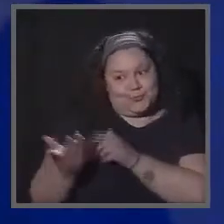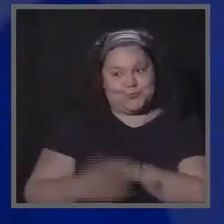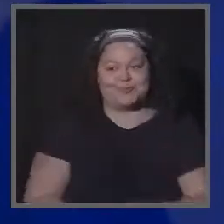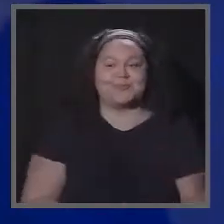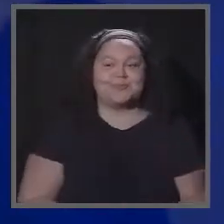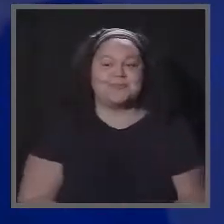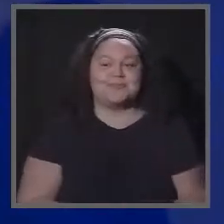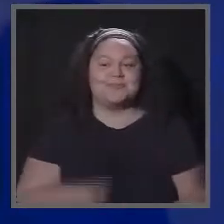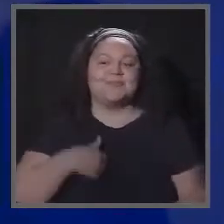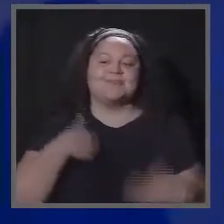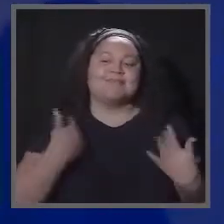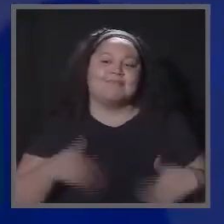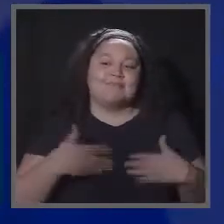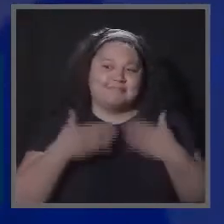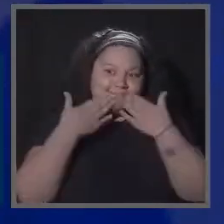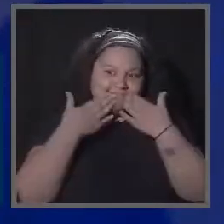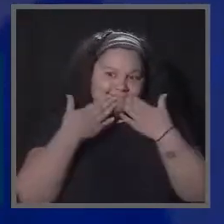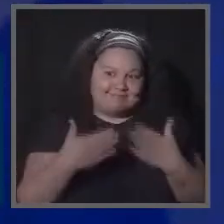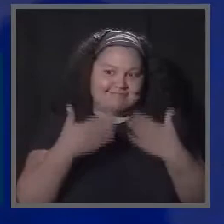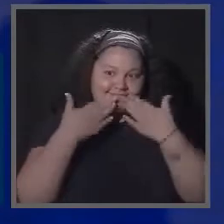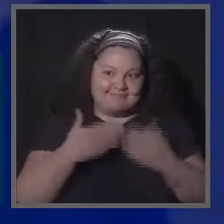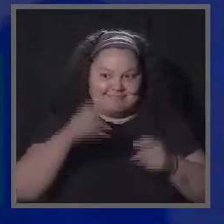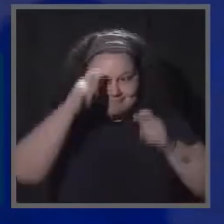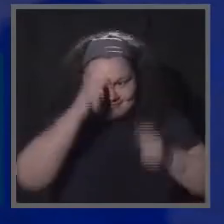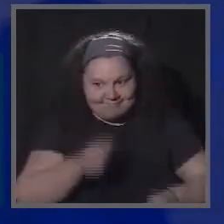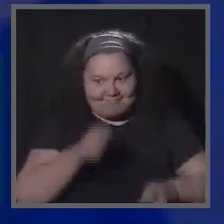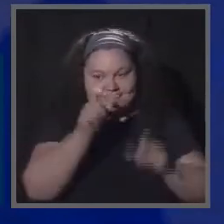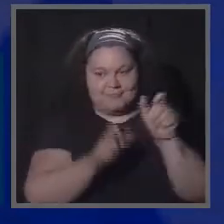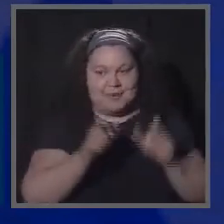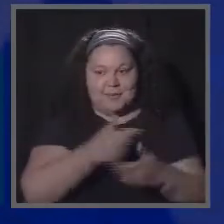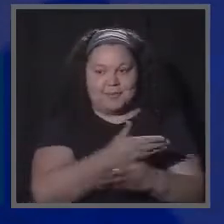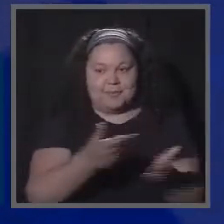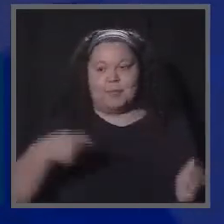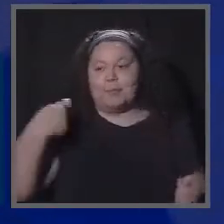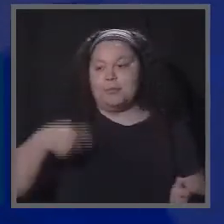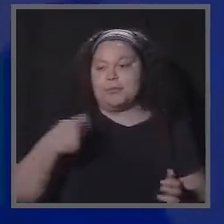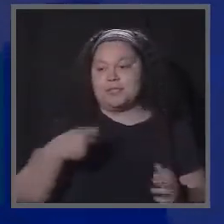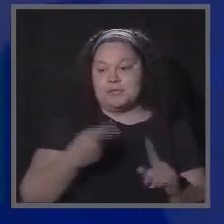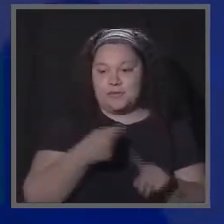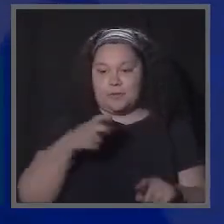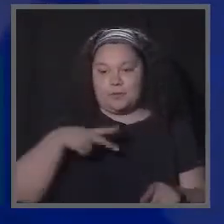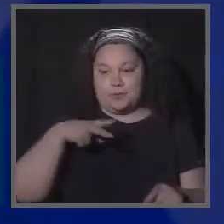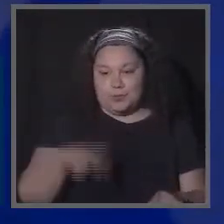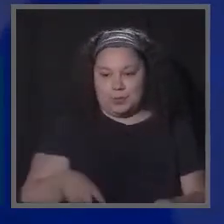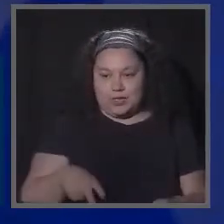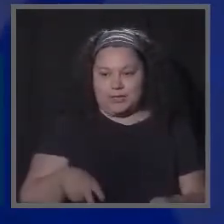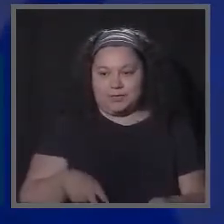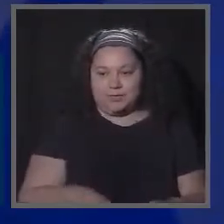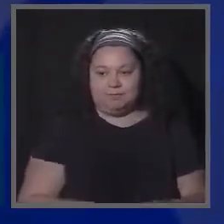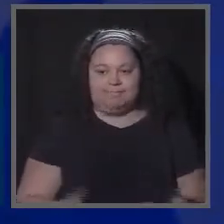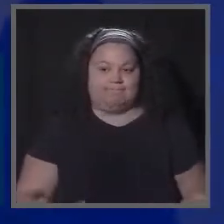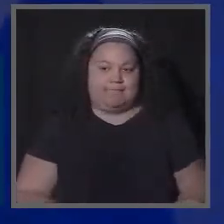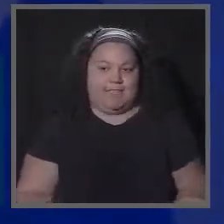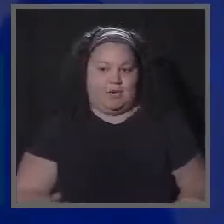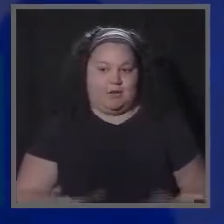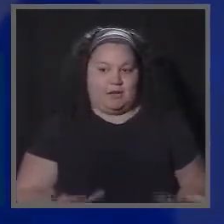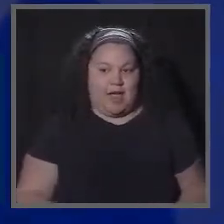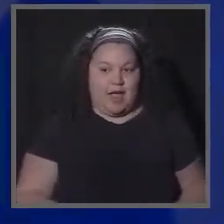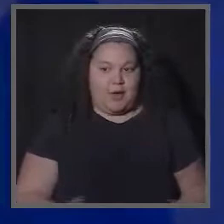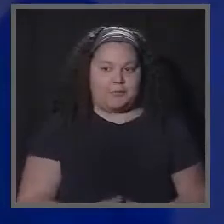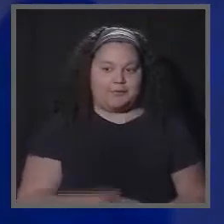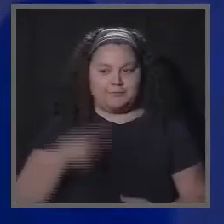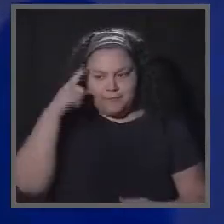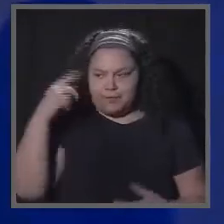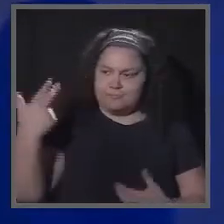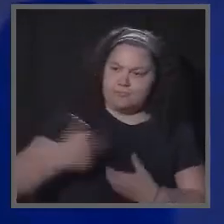virtually present. And of course, I would like to thank the Portuguese Presidency of the European Union